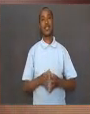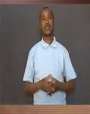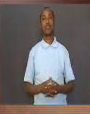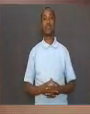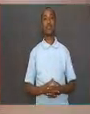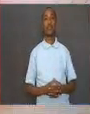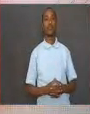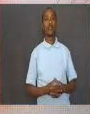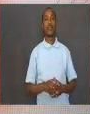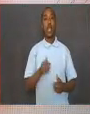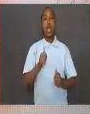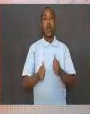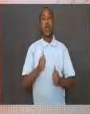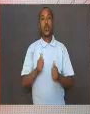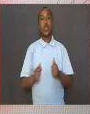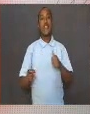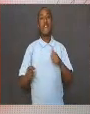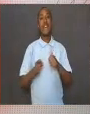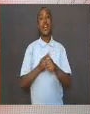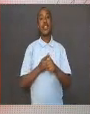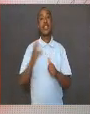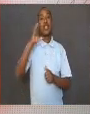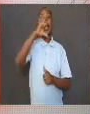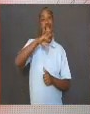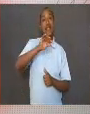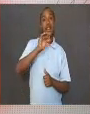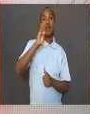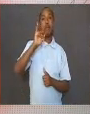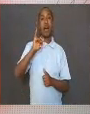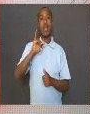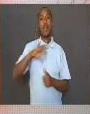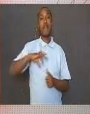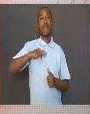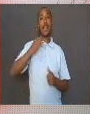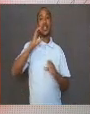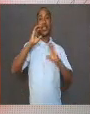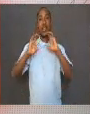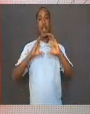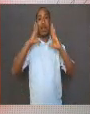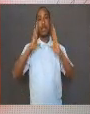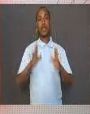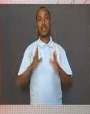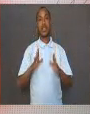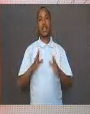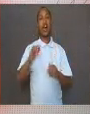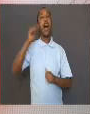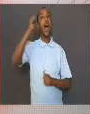of mass, which was first discovered by French